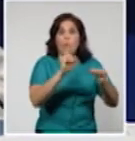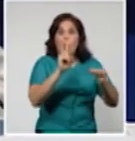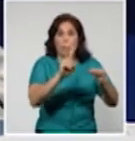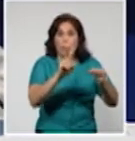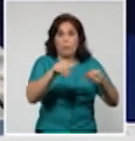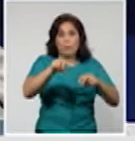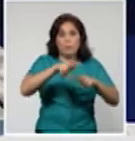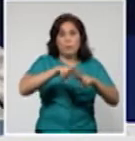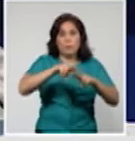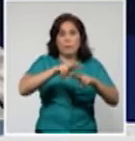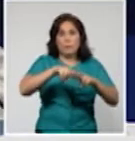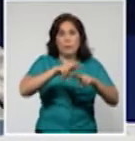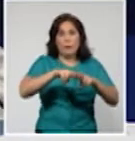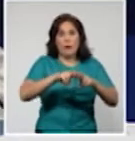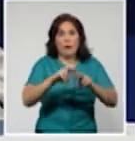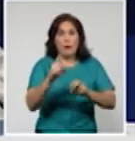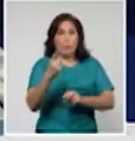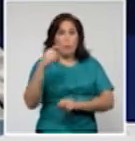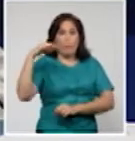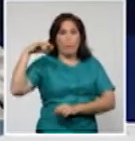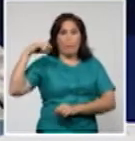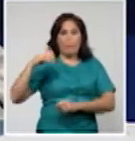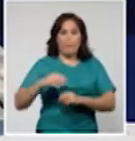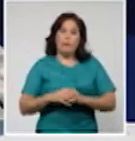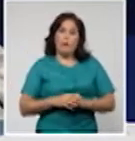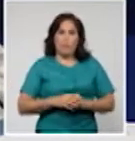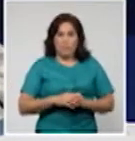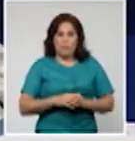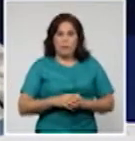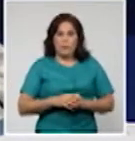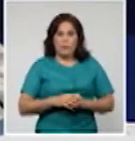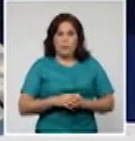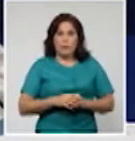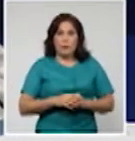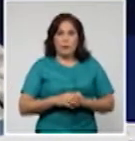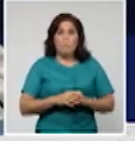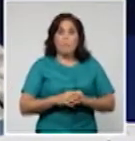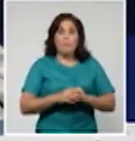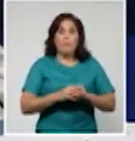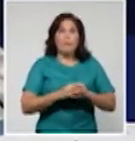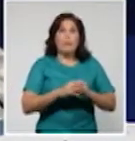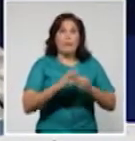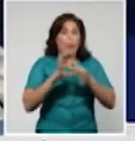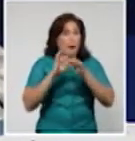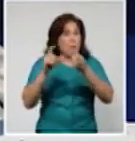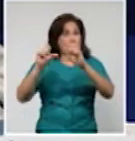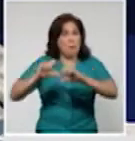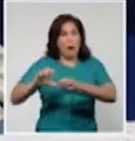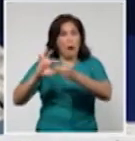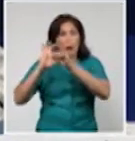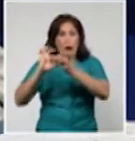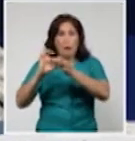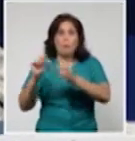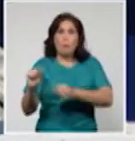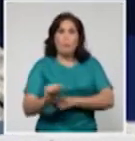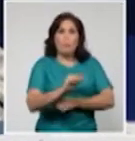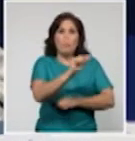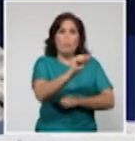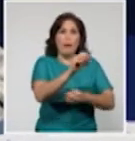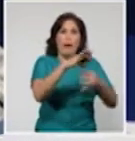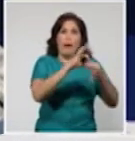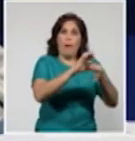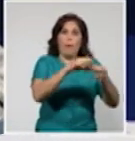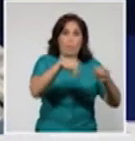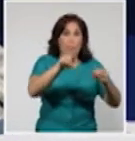Today, 5 patients continue to be in a critical state, with 18 reported as serious, a number that has increased